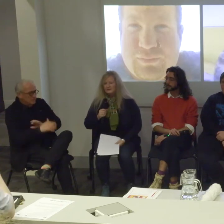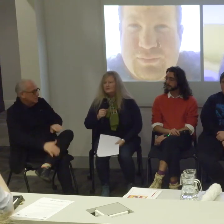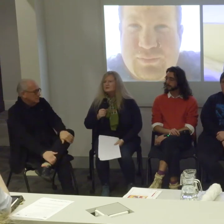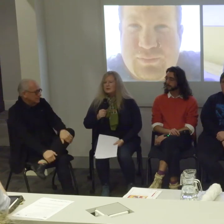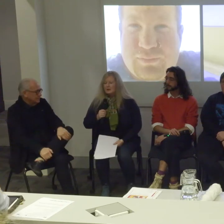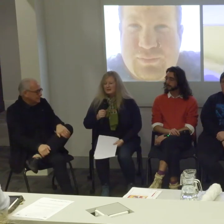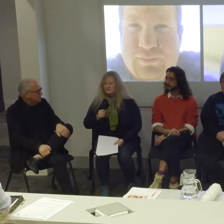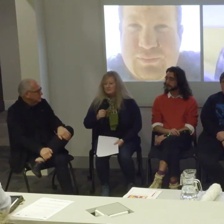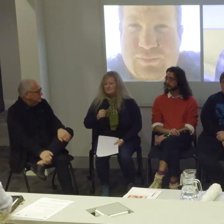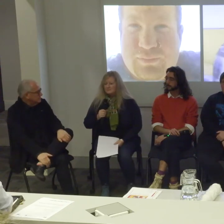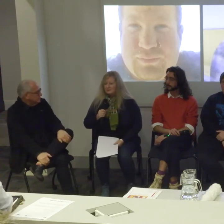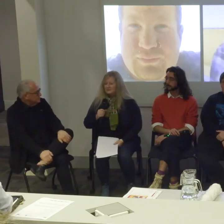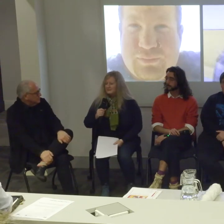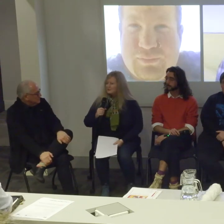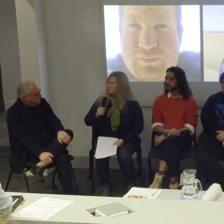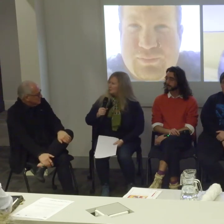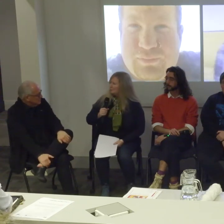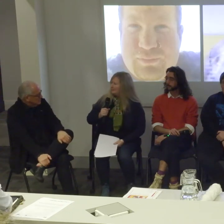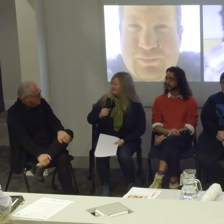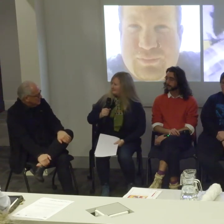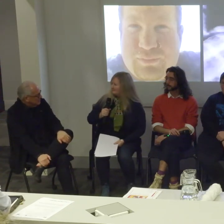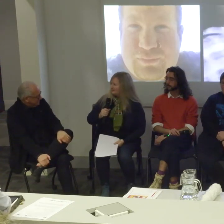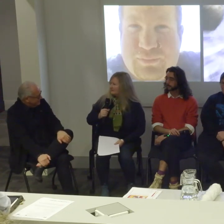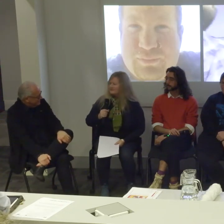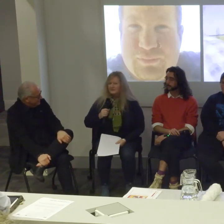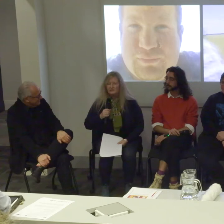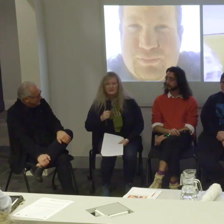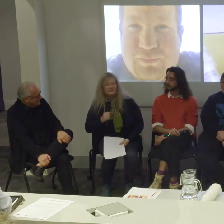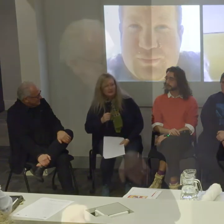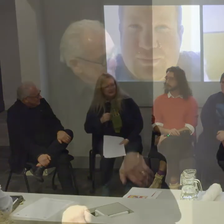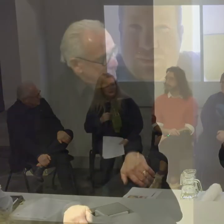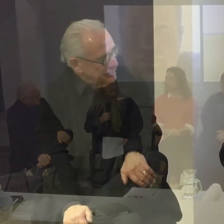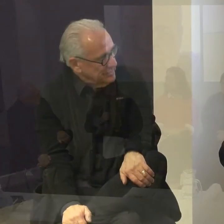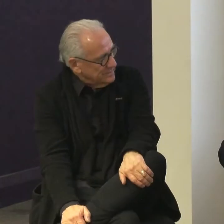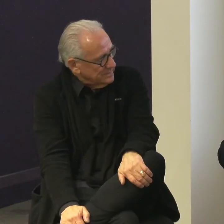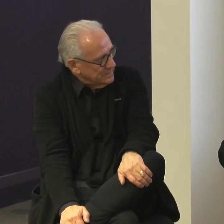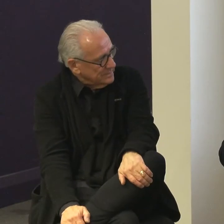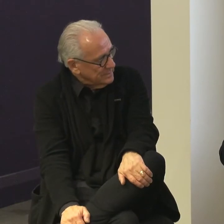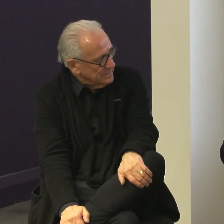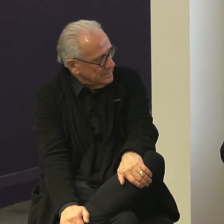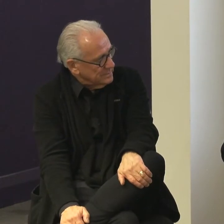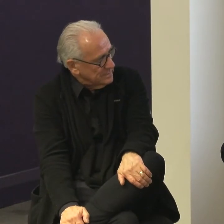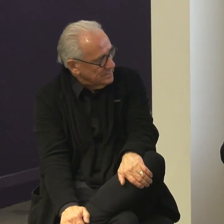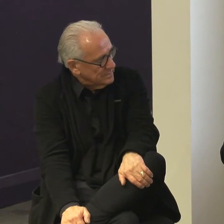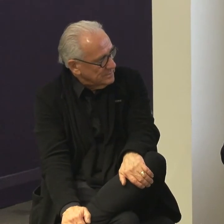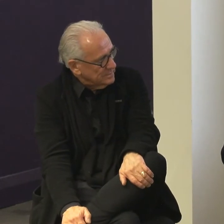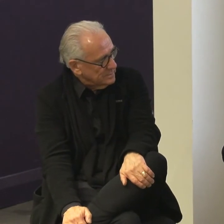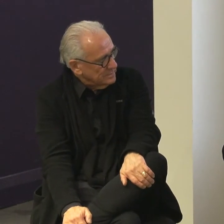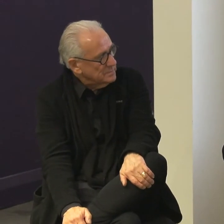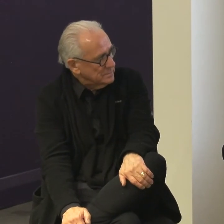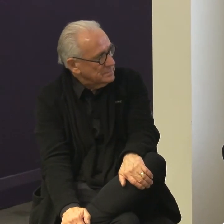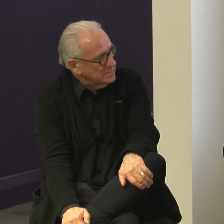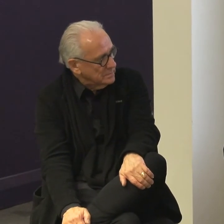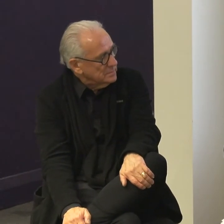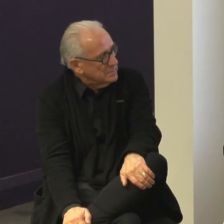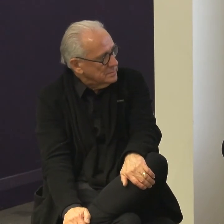panacea, but it does go a long way, especially in our current context with funding cuts, you